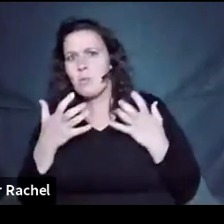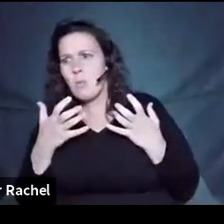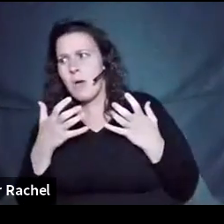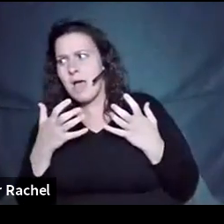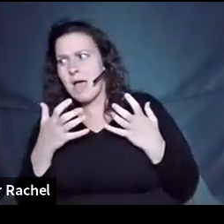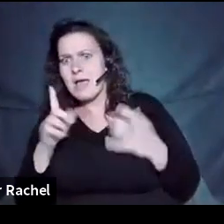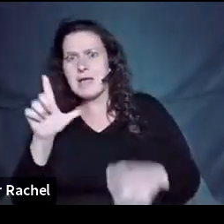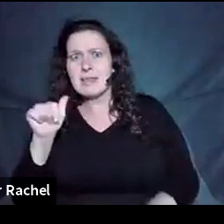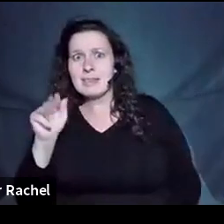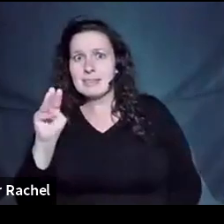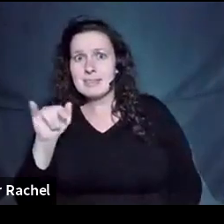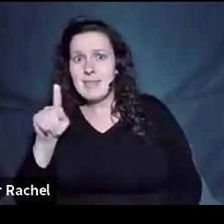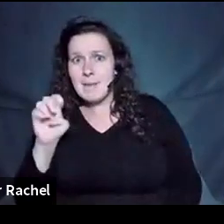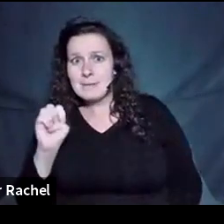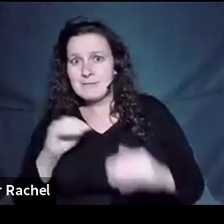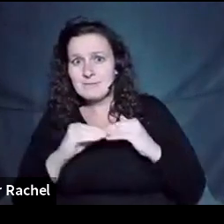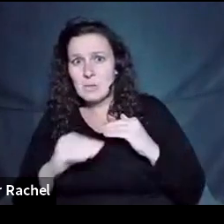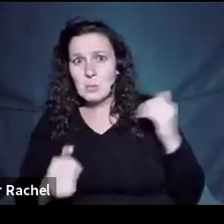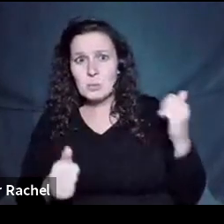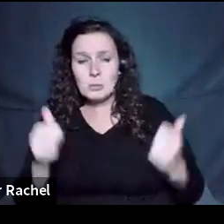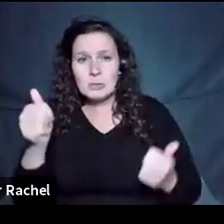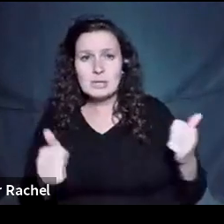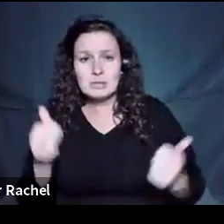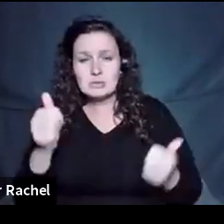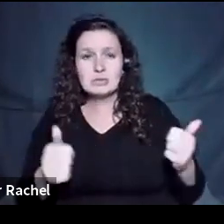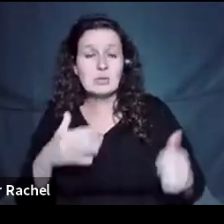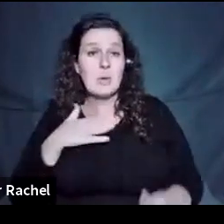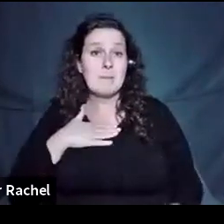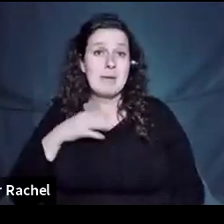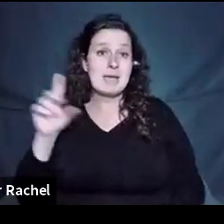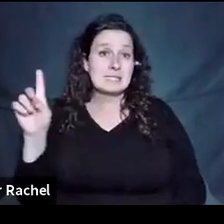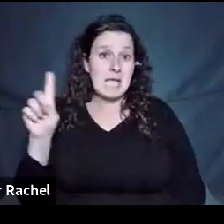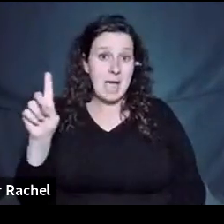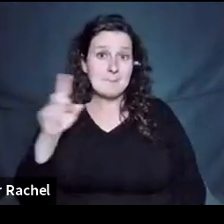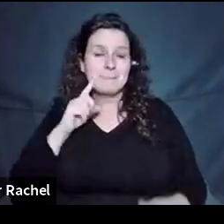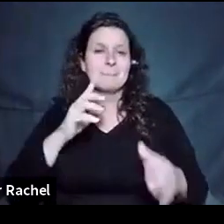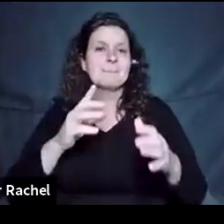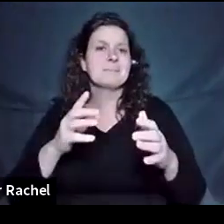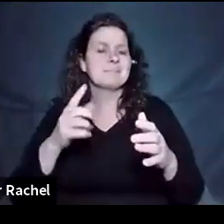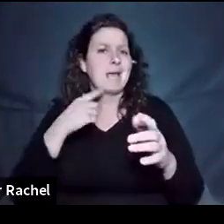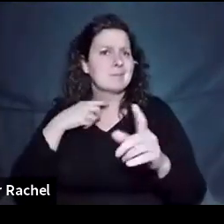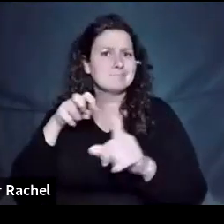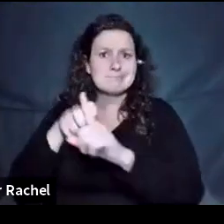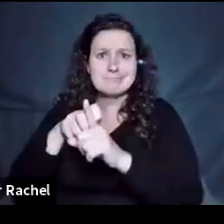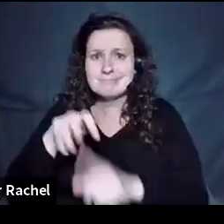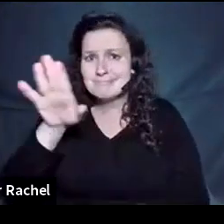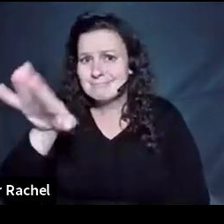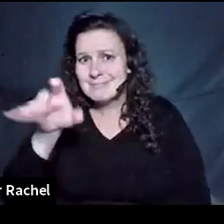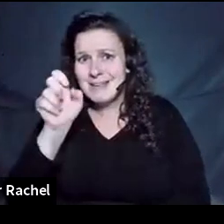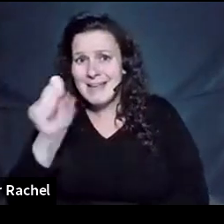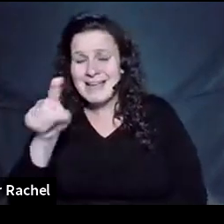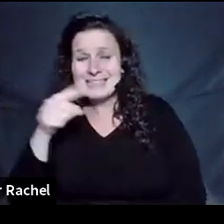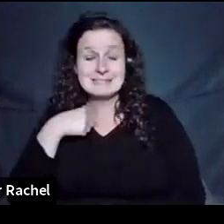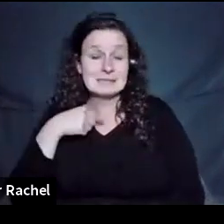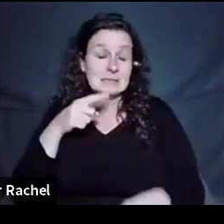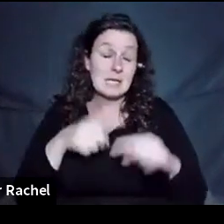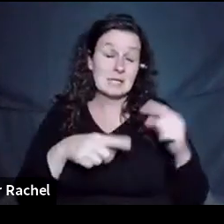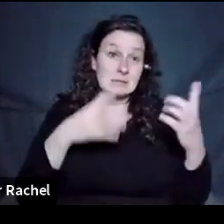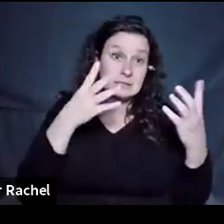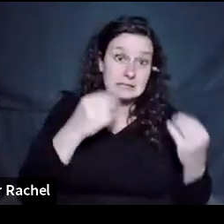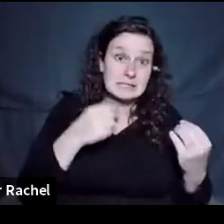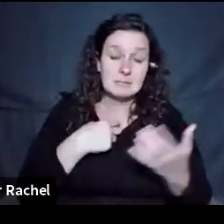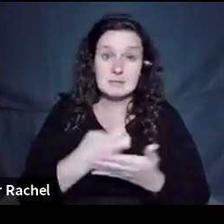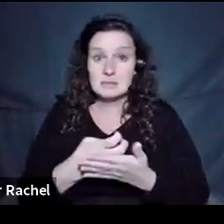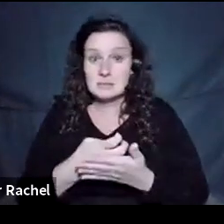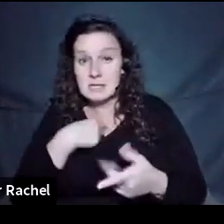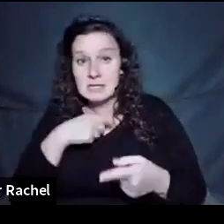laminate flooring? And my dominant helped me. You know, I went to him and I was like, you know, I couldn't sleep because I couldn't make this